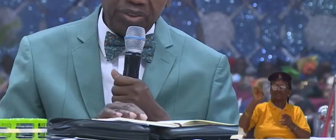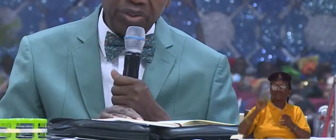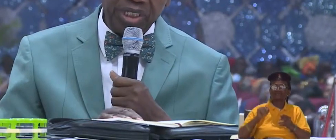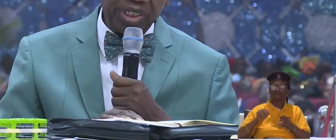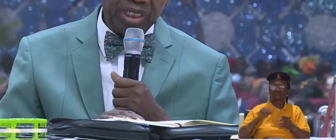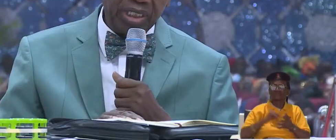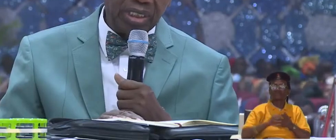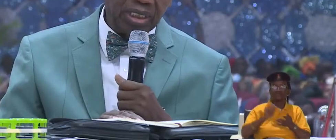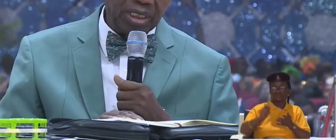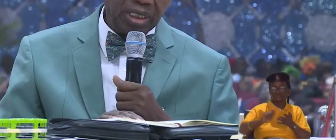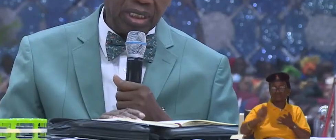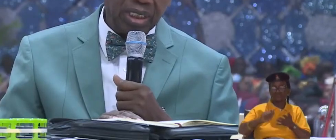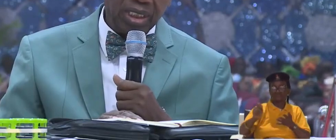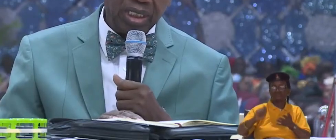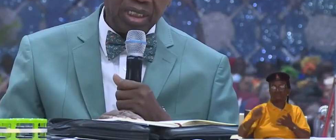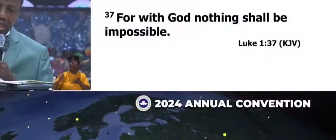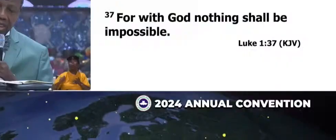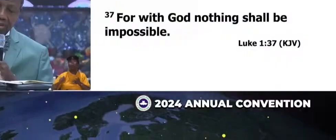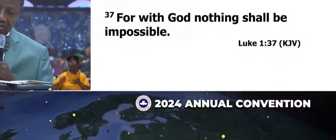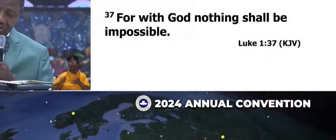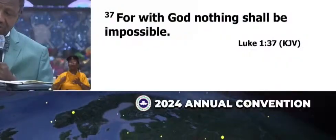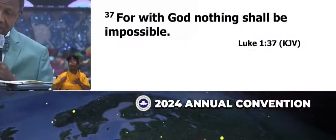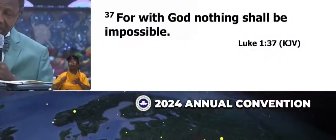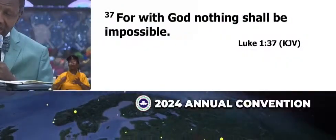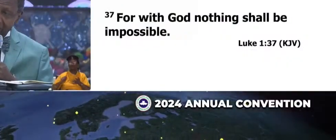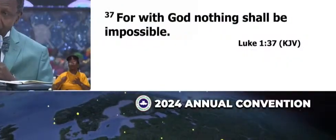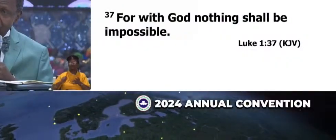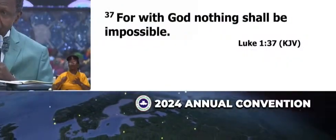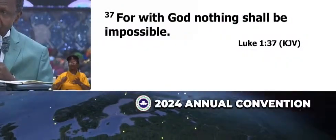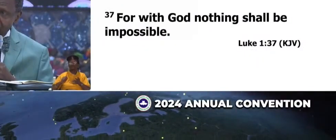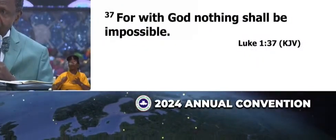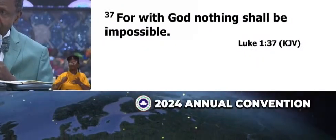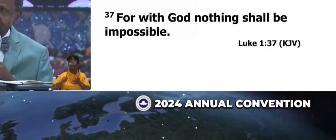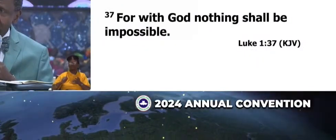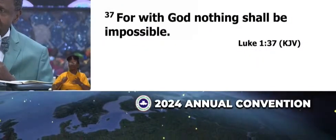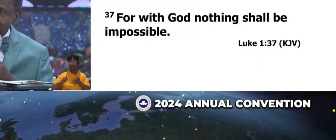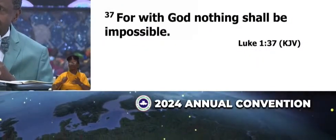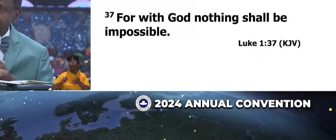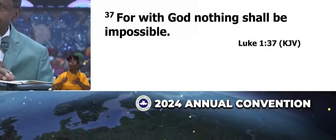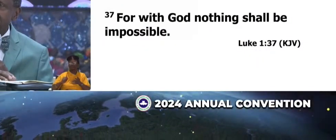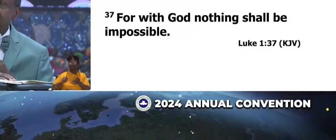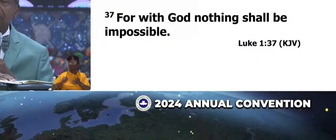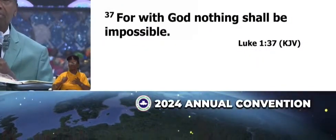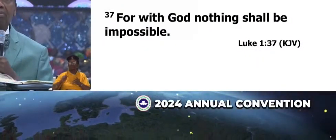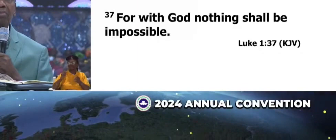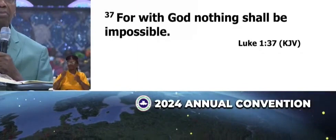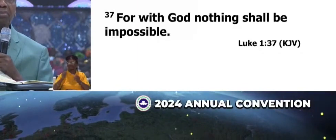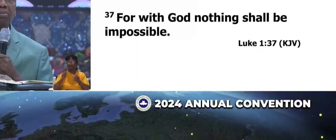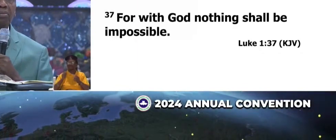It is written that with this person called God,